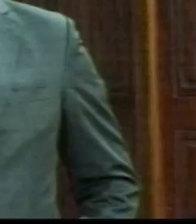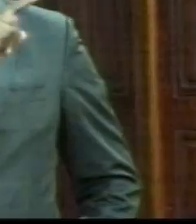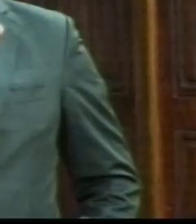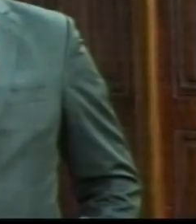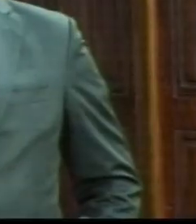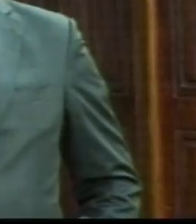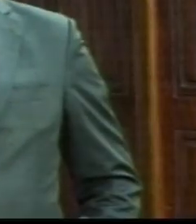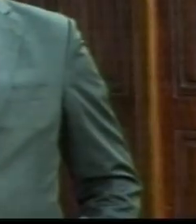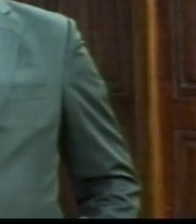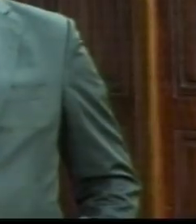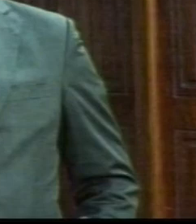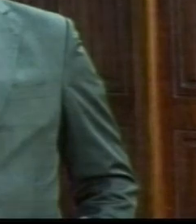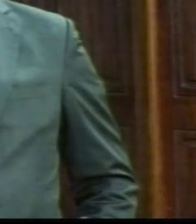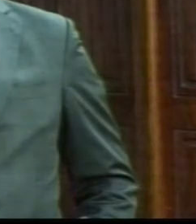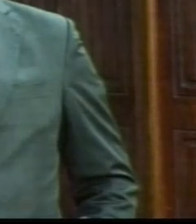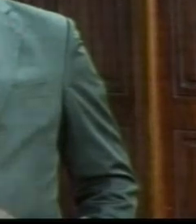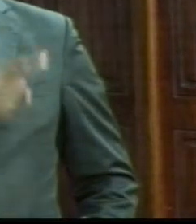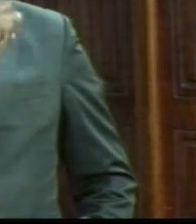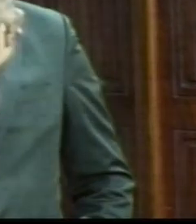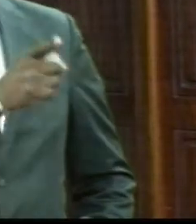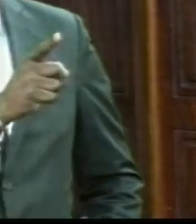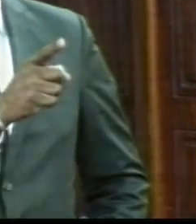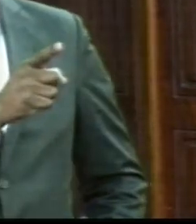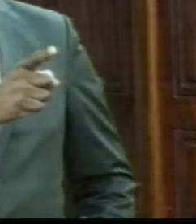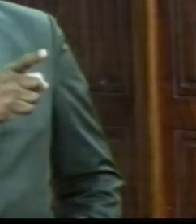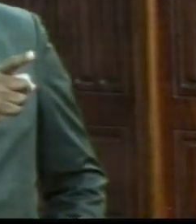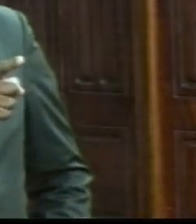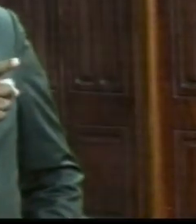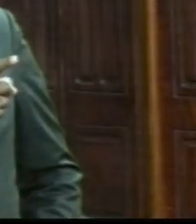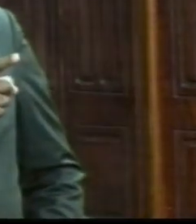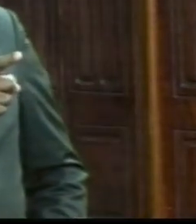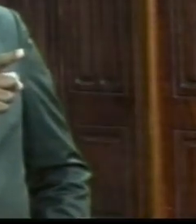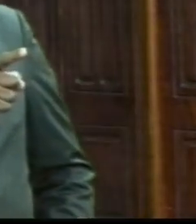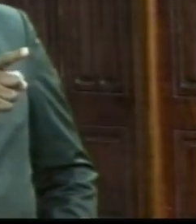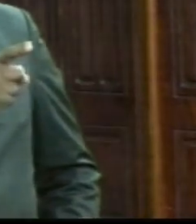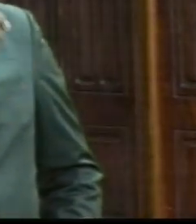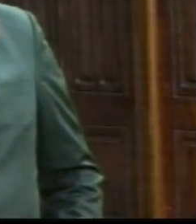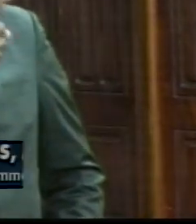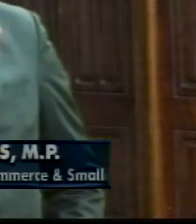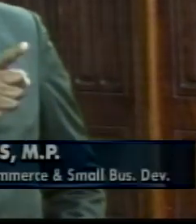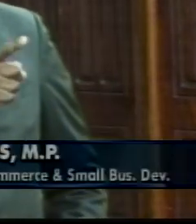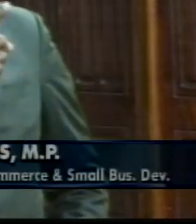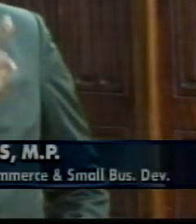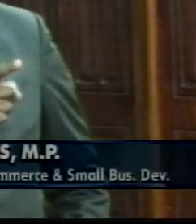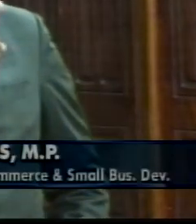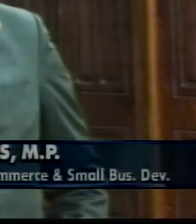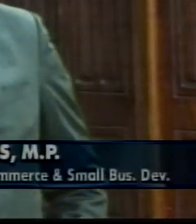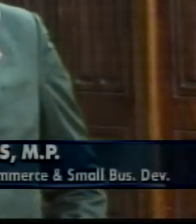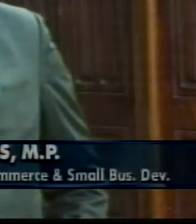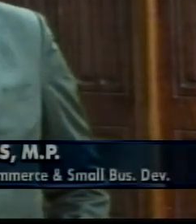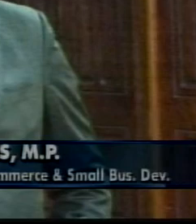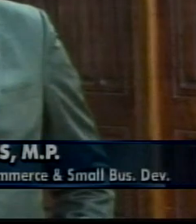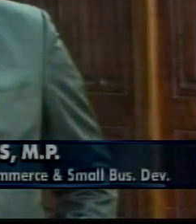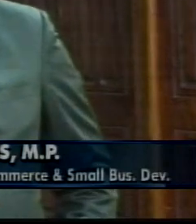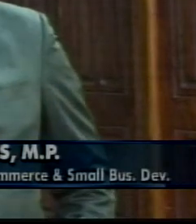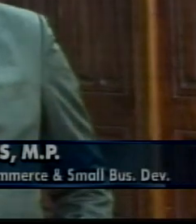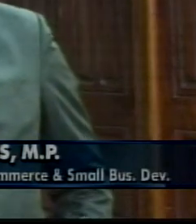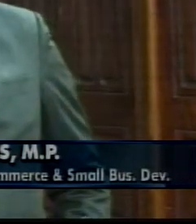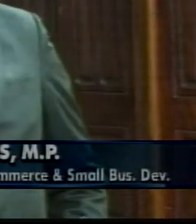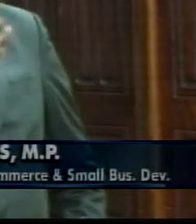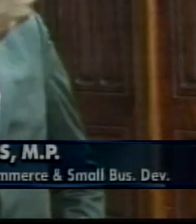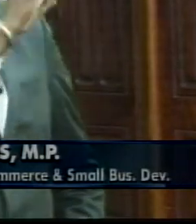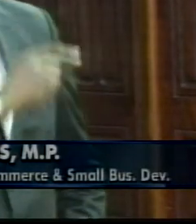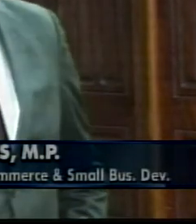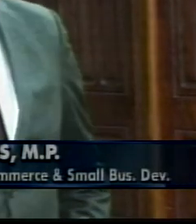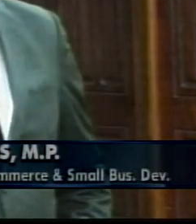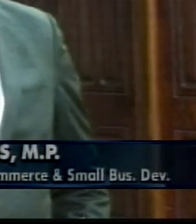These said officers, or public officers, you know, and when you look at the fact that when they hold these offices, they do